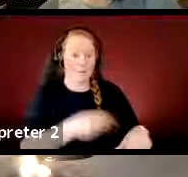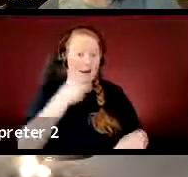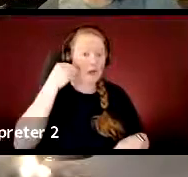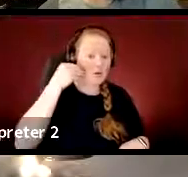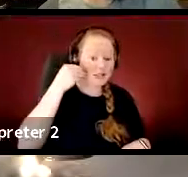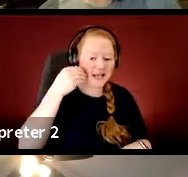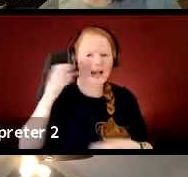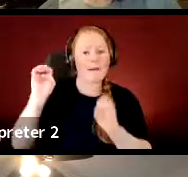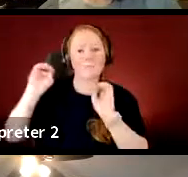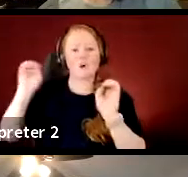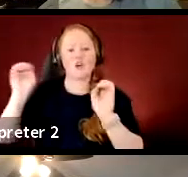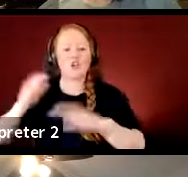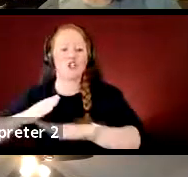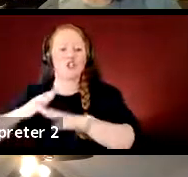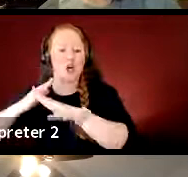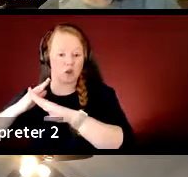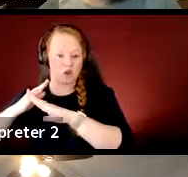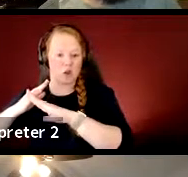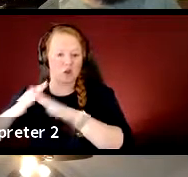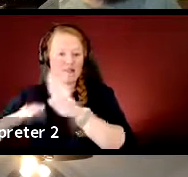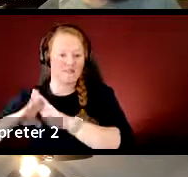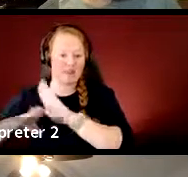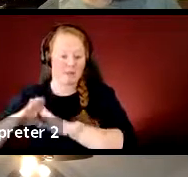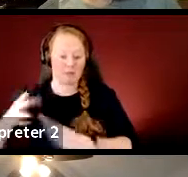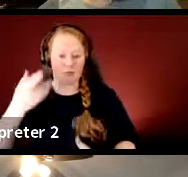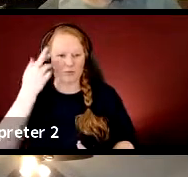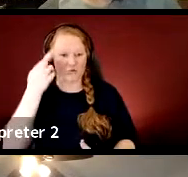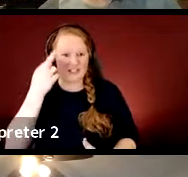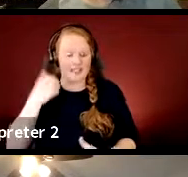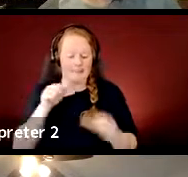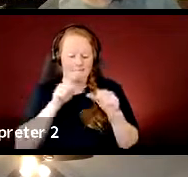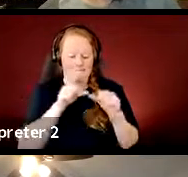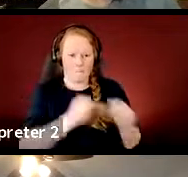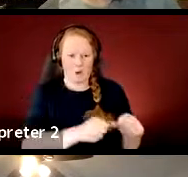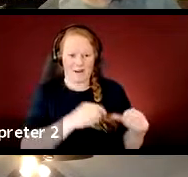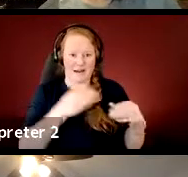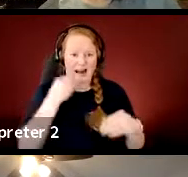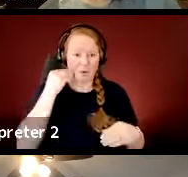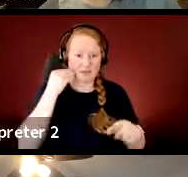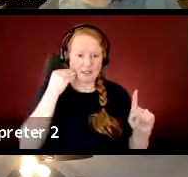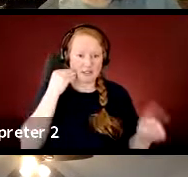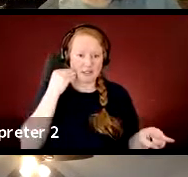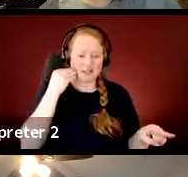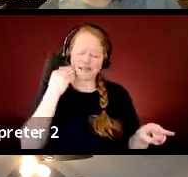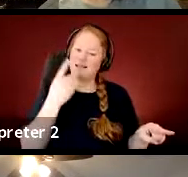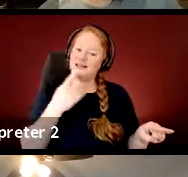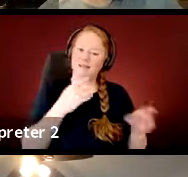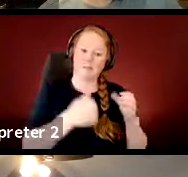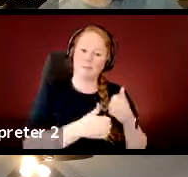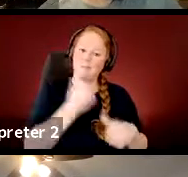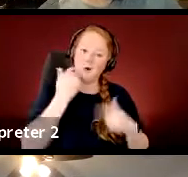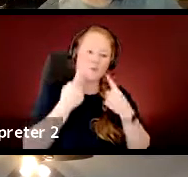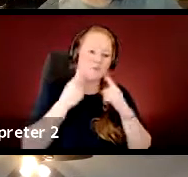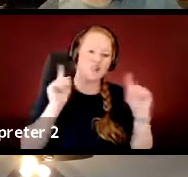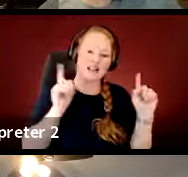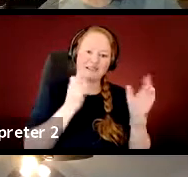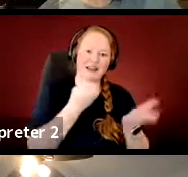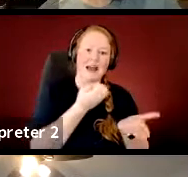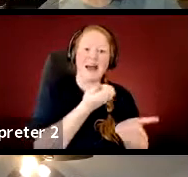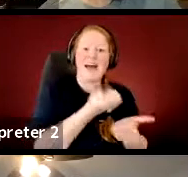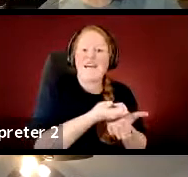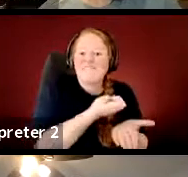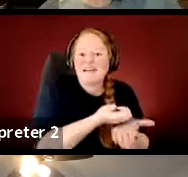emergency shelter development. The reason is that permanent supportive housing is the most effective evidence-based intervention